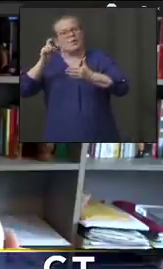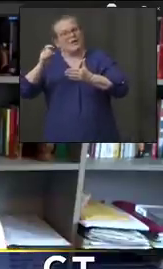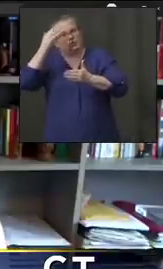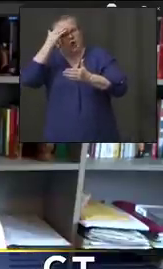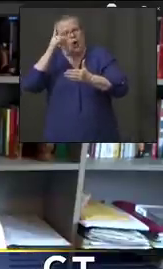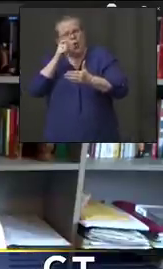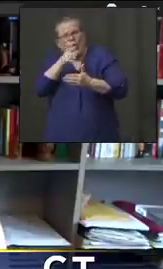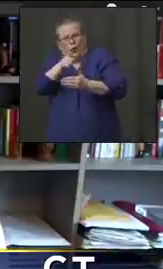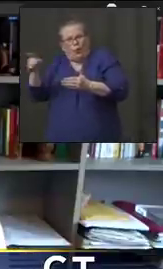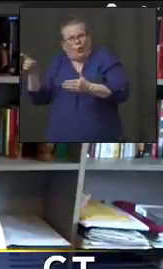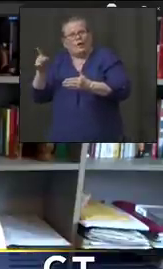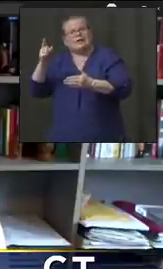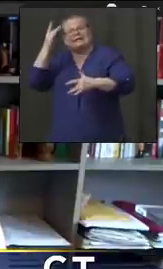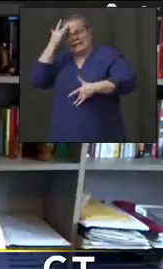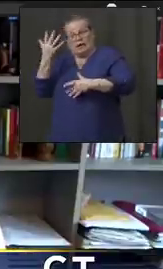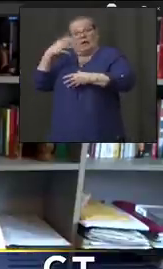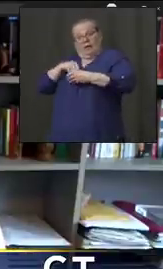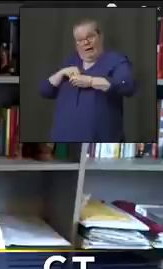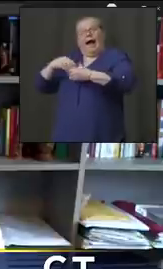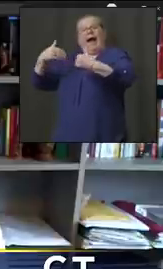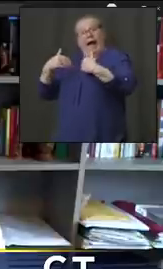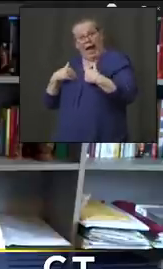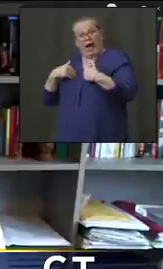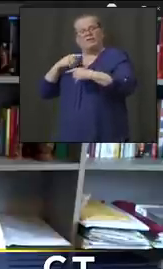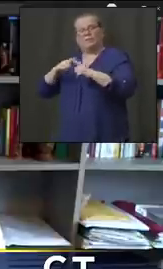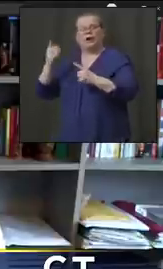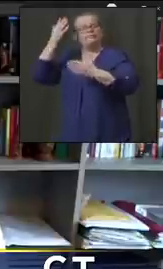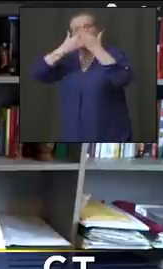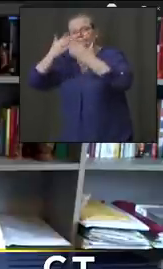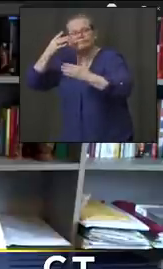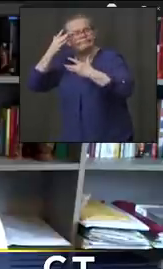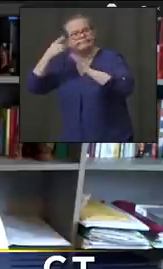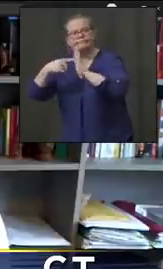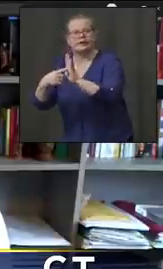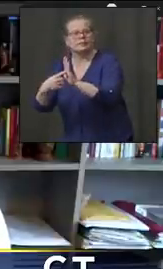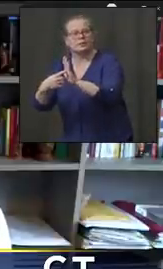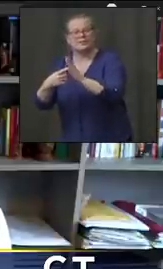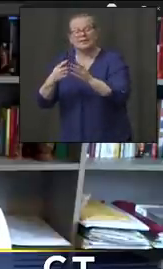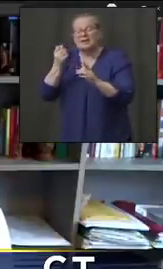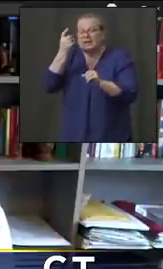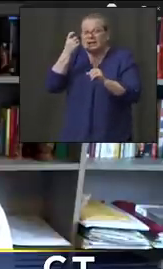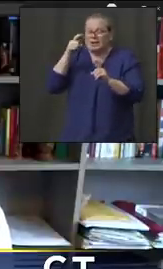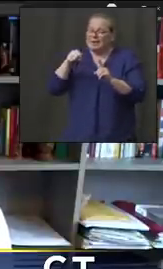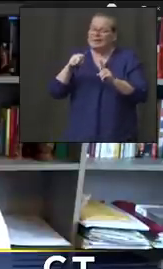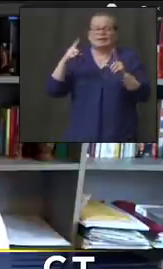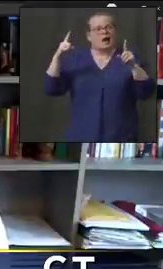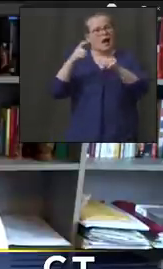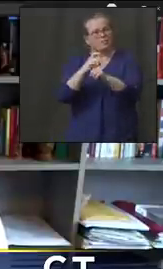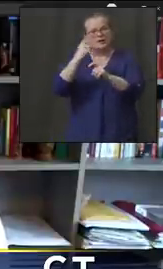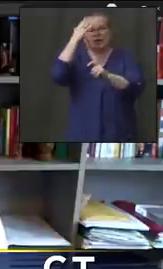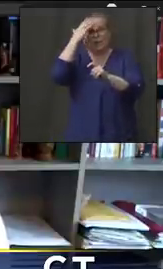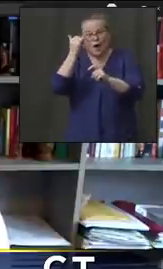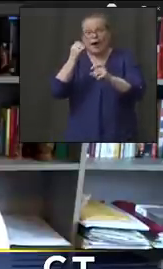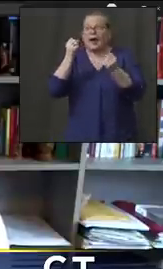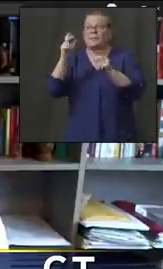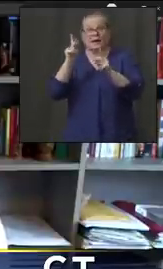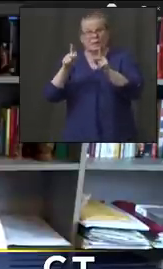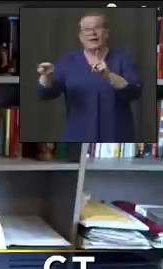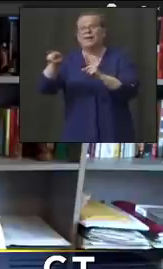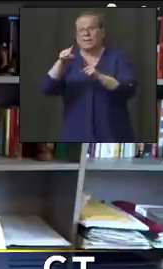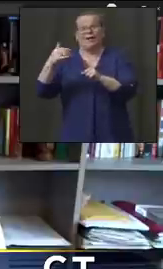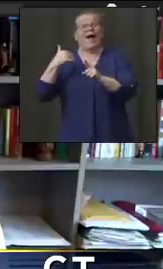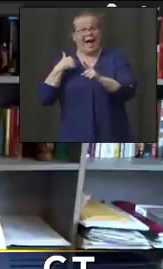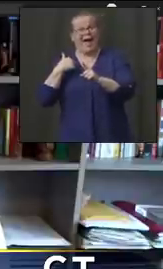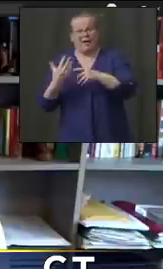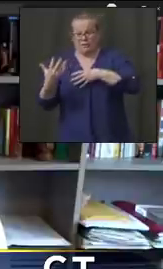a highly transmissible virus. This is a virus where many people don't show any symptoms or have very few symptoms and may not know that they're